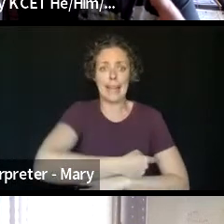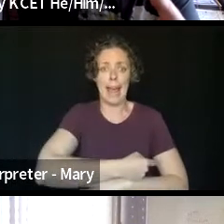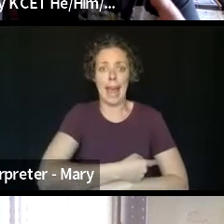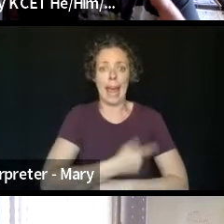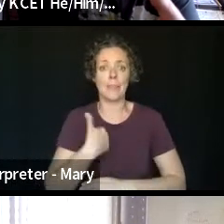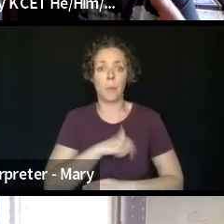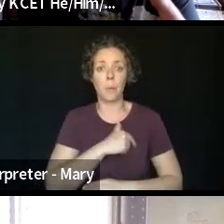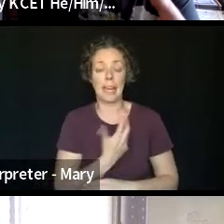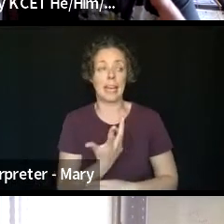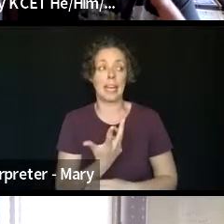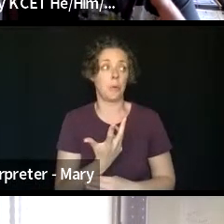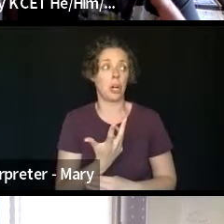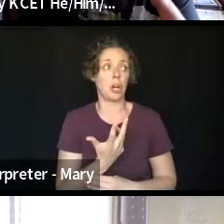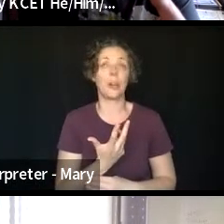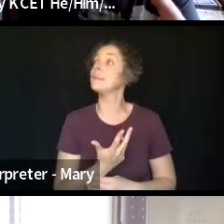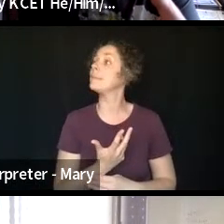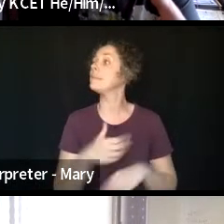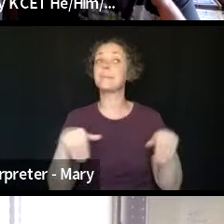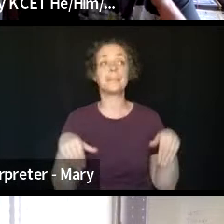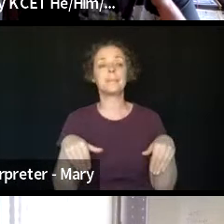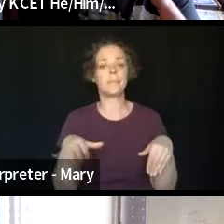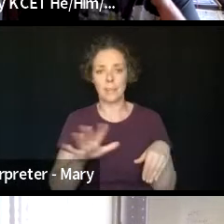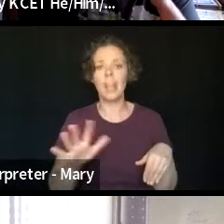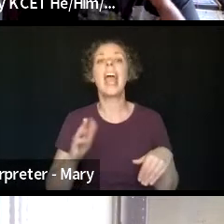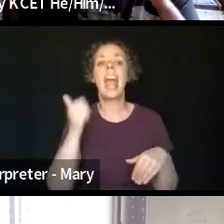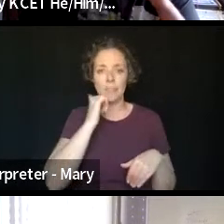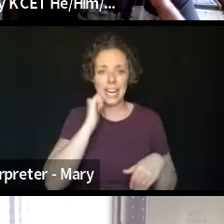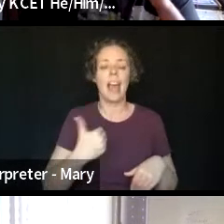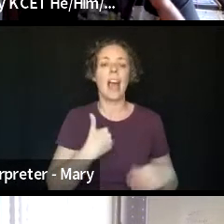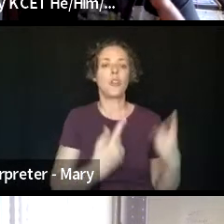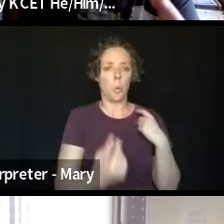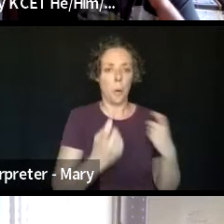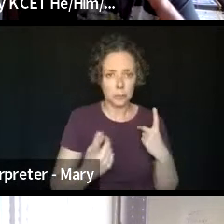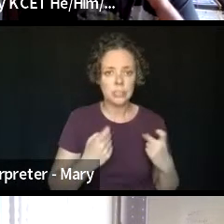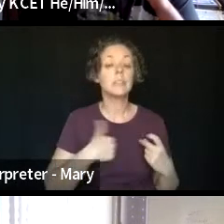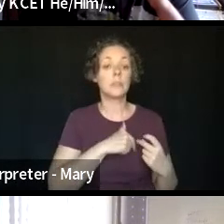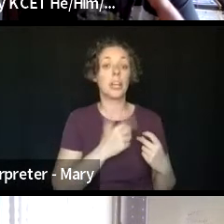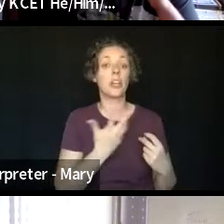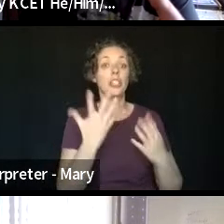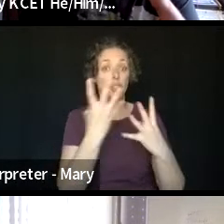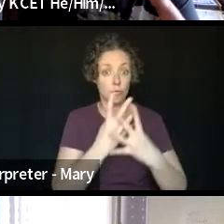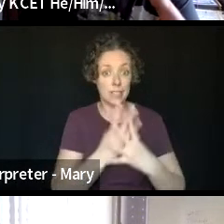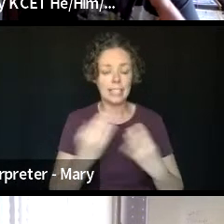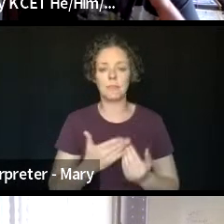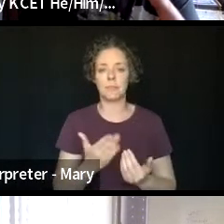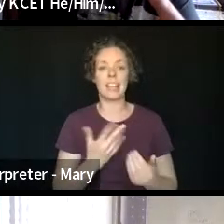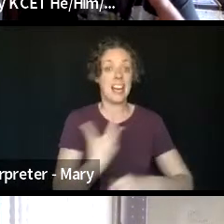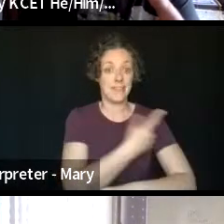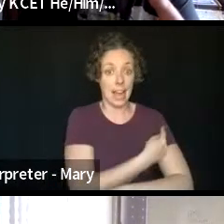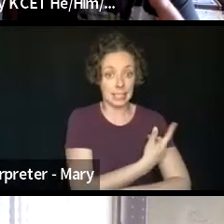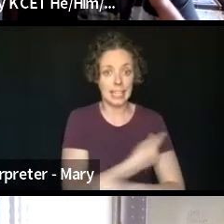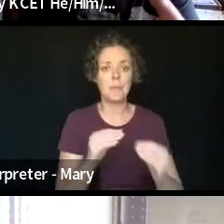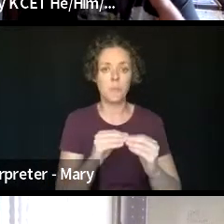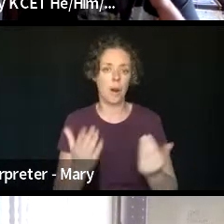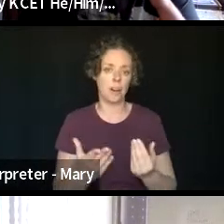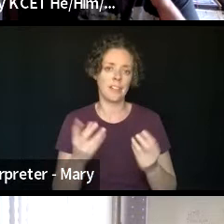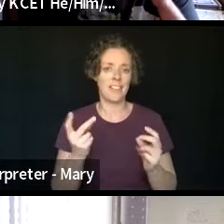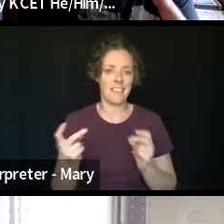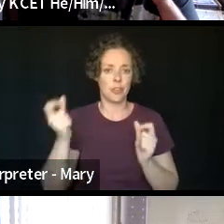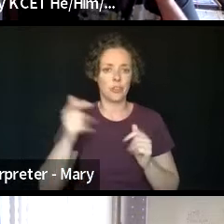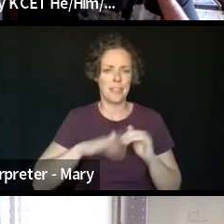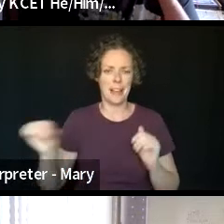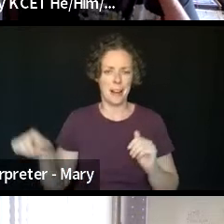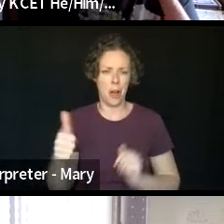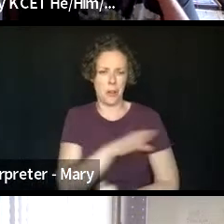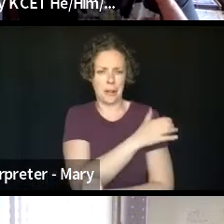numerous questions. So we were able to screen patients a lot easier and vaccinate a lot easier than, other clinics probably would.